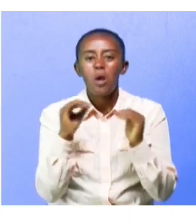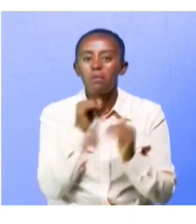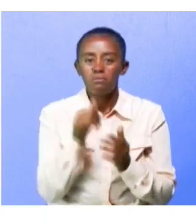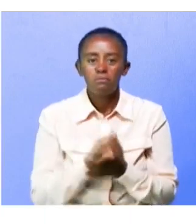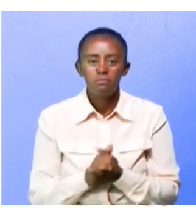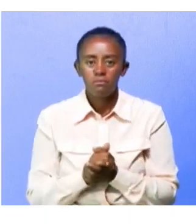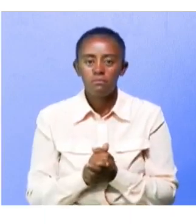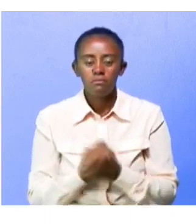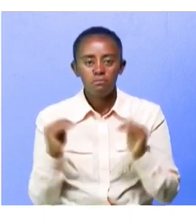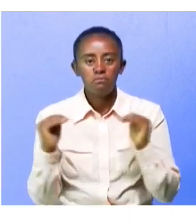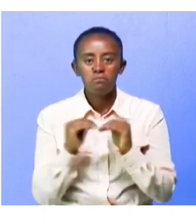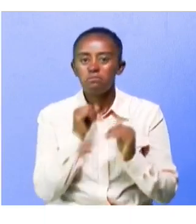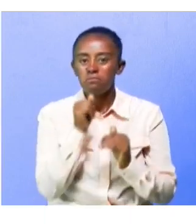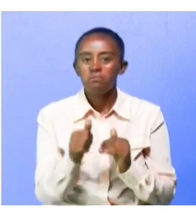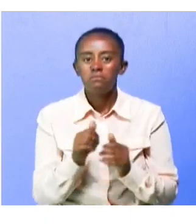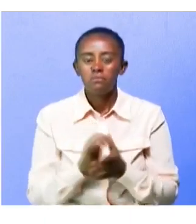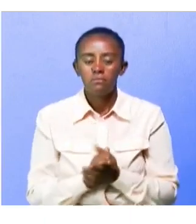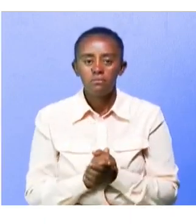Inequality,